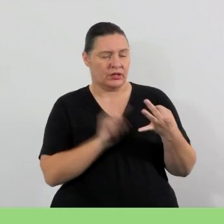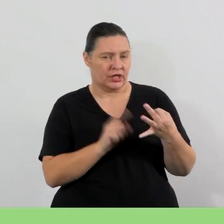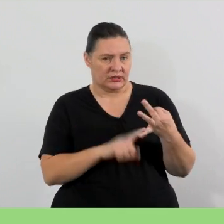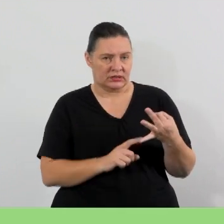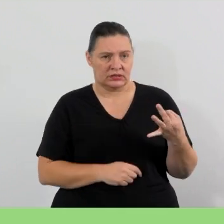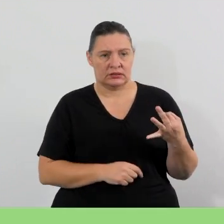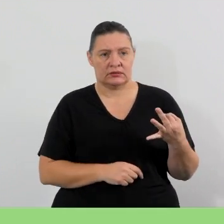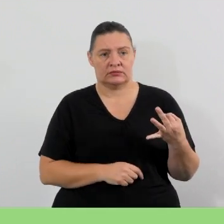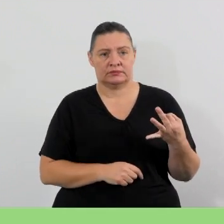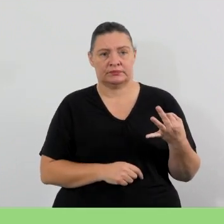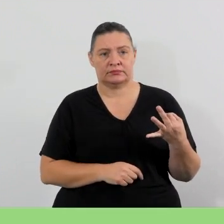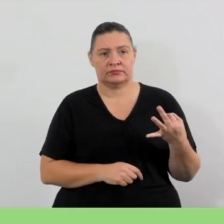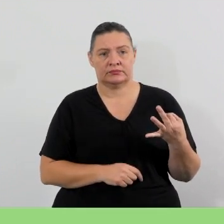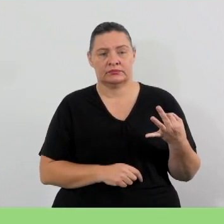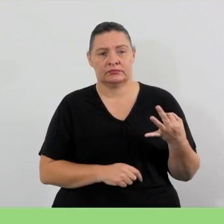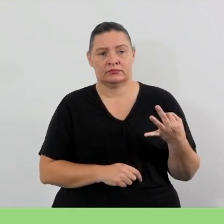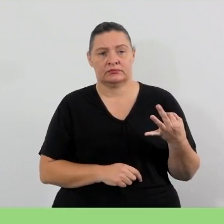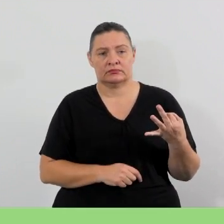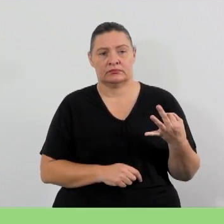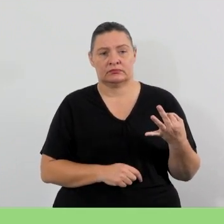one that we can have there is